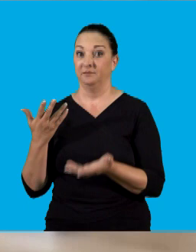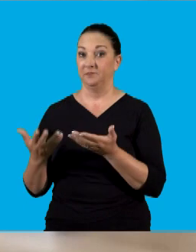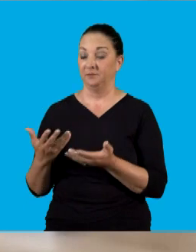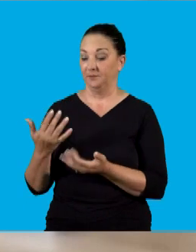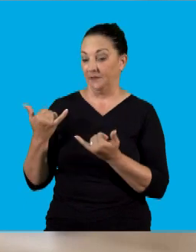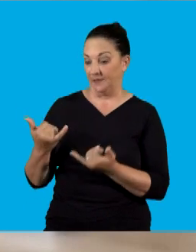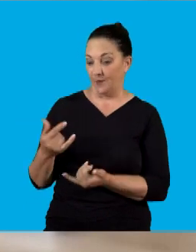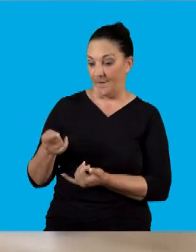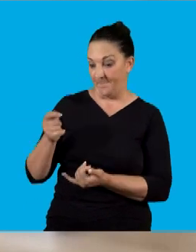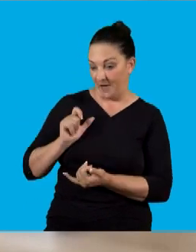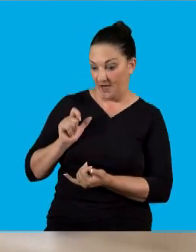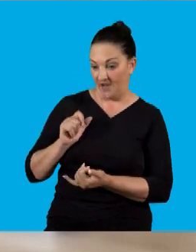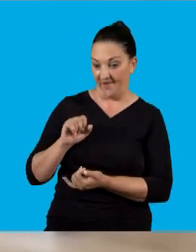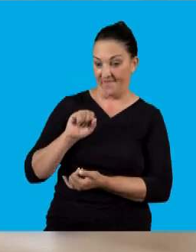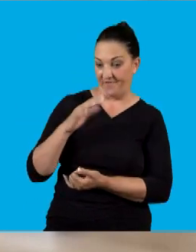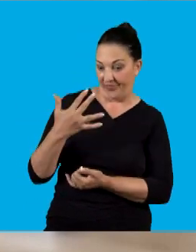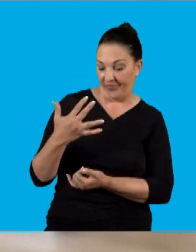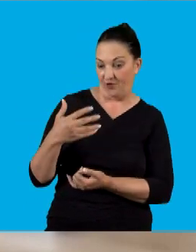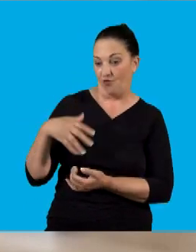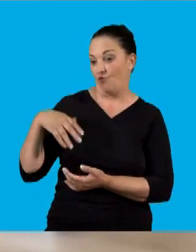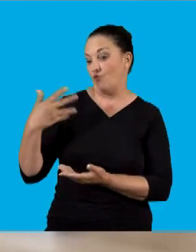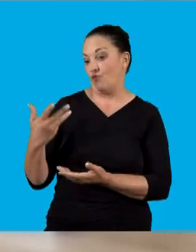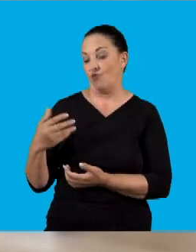this month you are getting paid maybe on the 5th. Next month